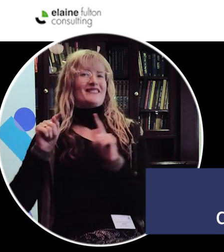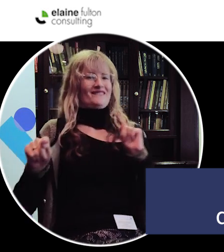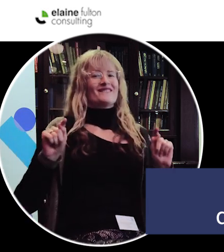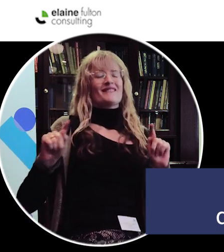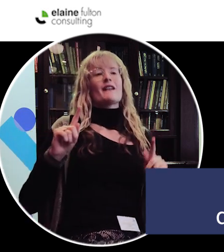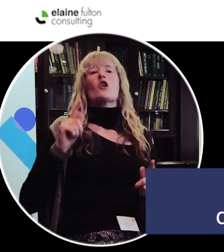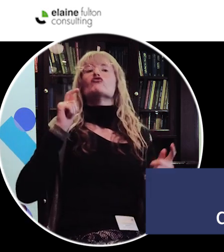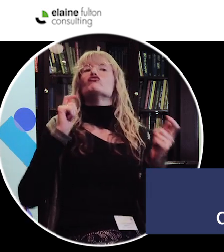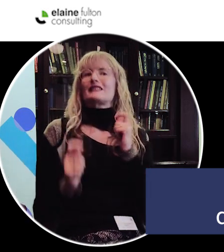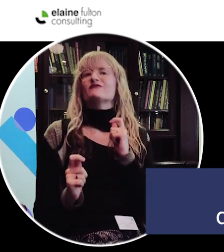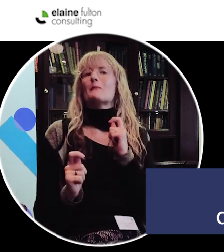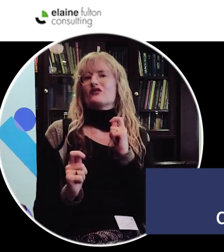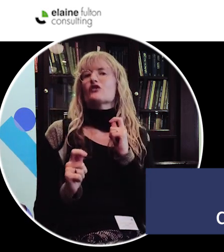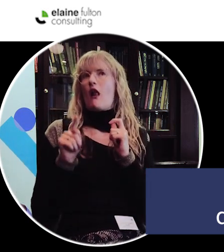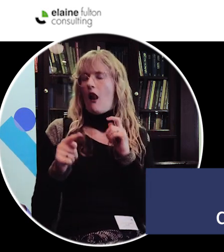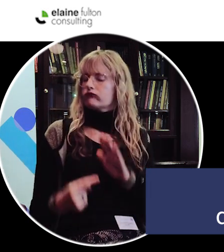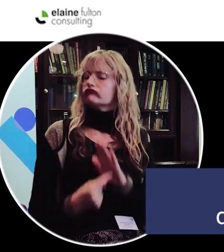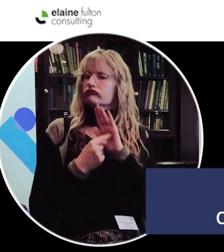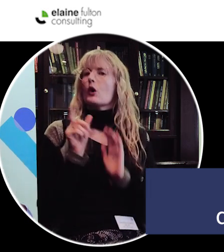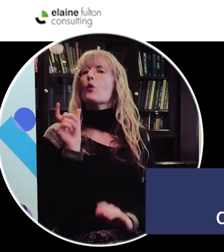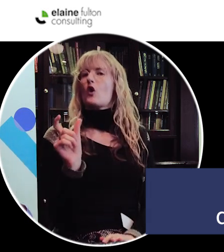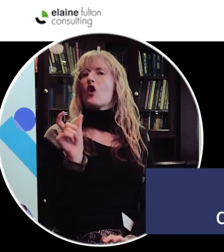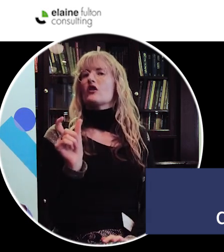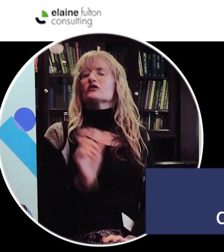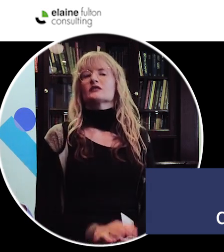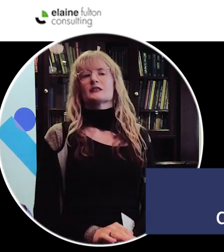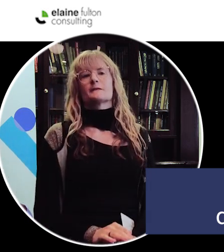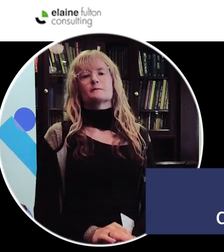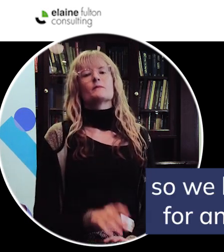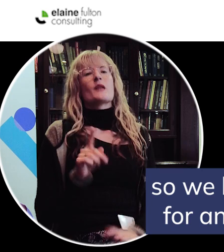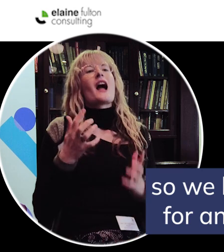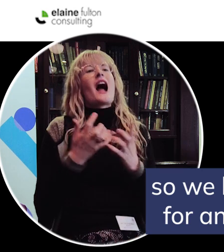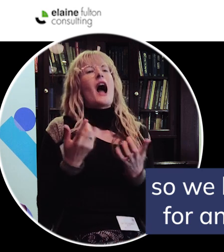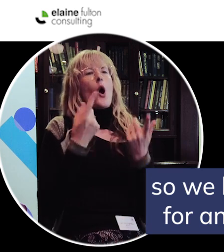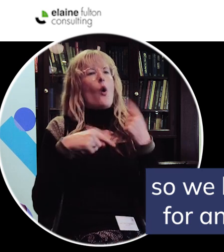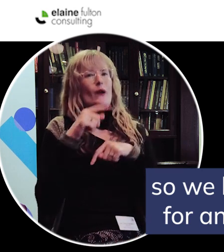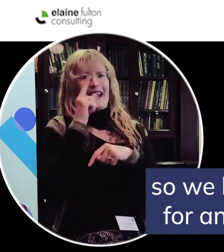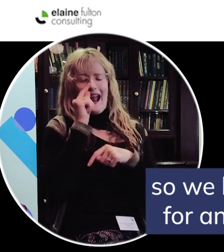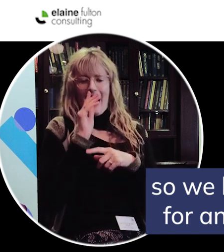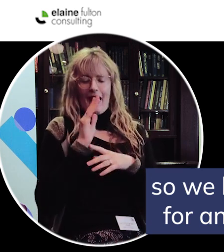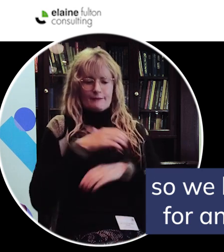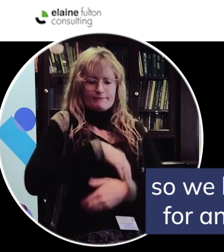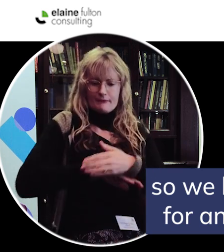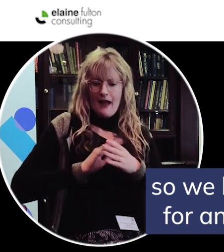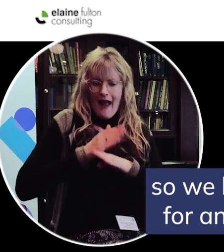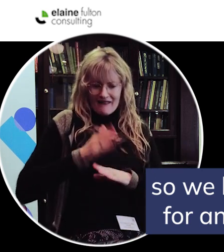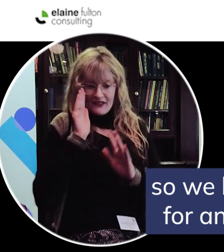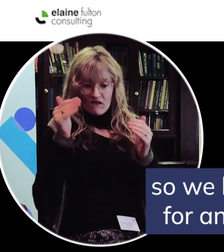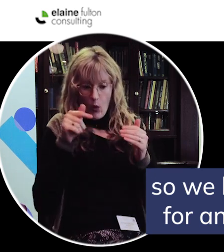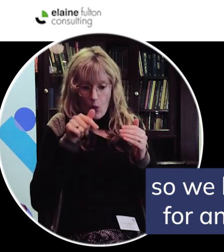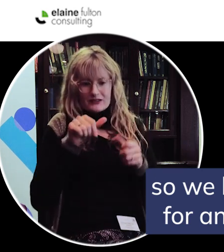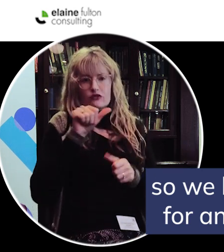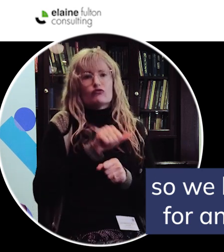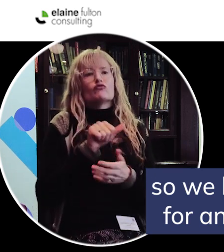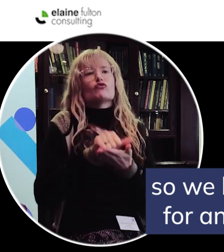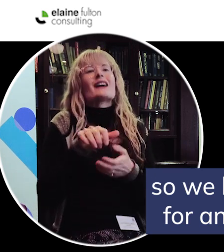is transformational, and in particular, how we can focus our efforts so we know we're delivering the impact that